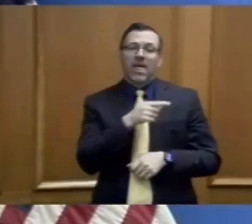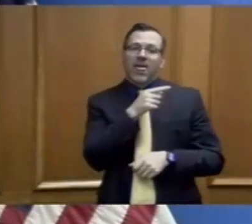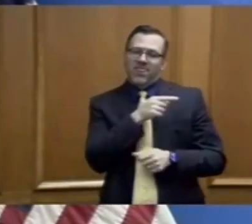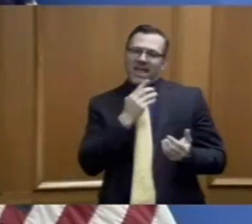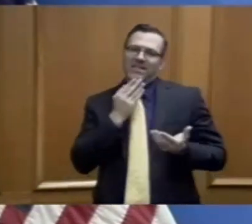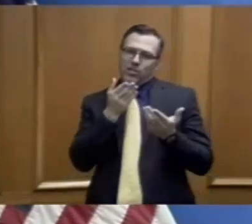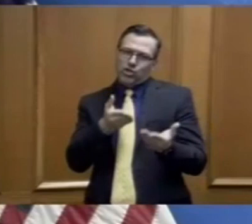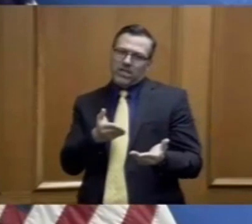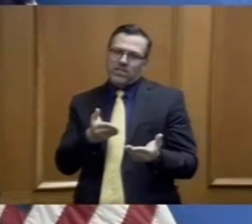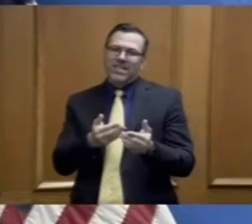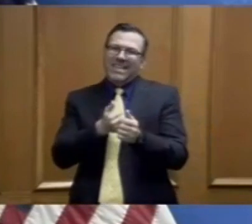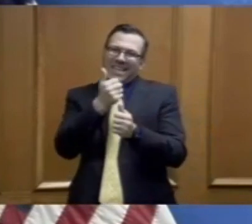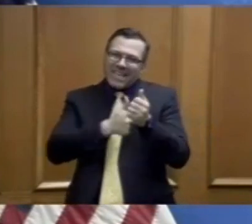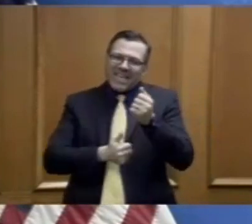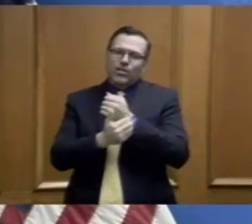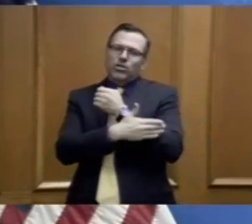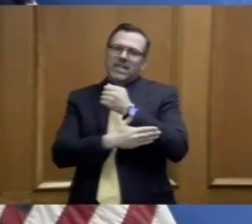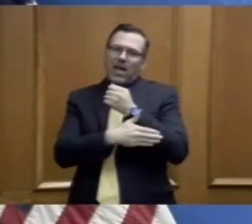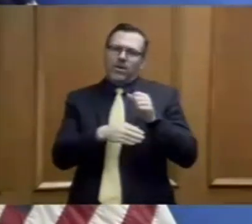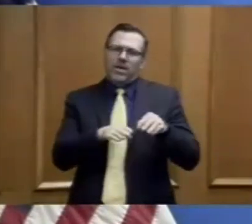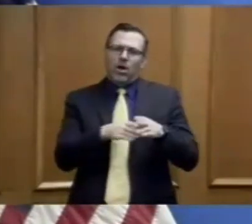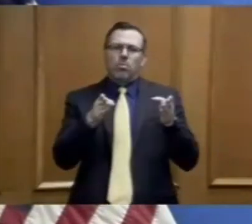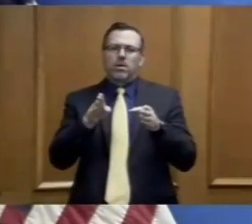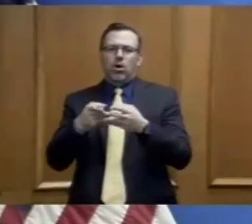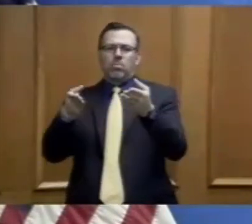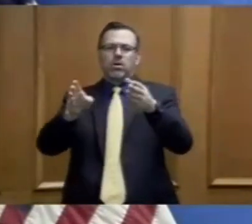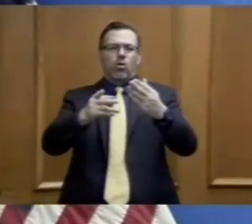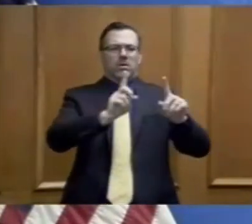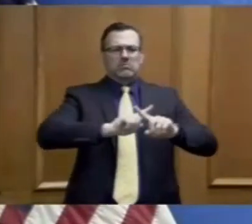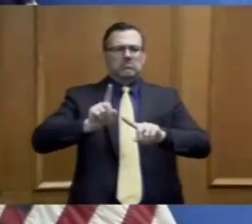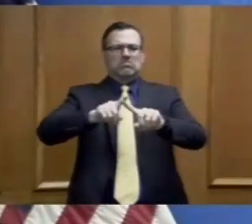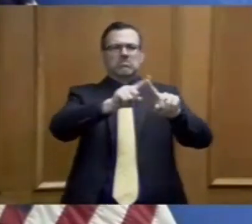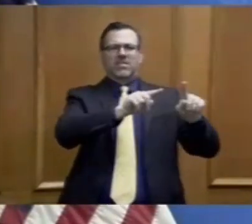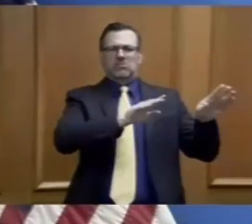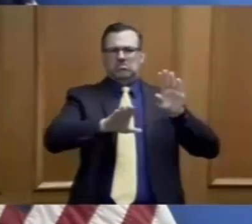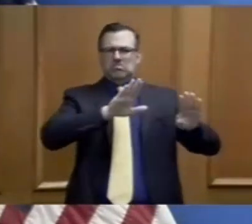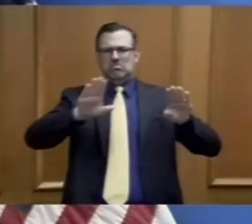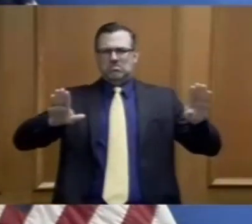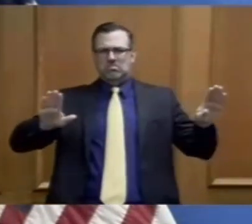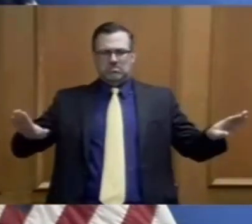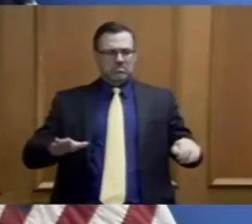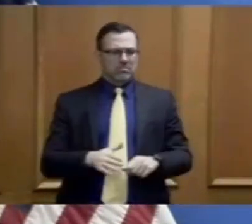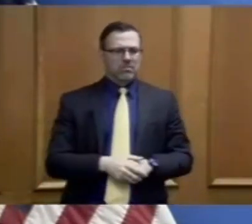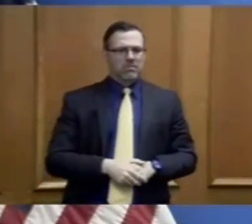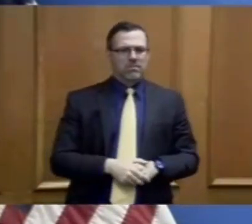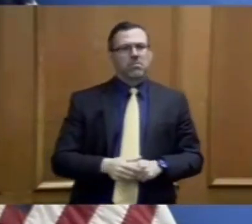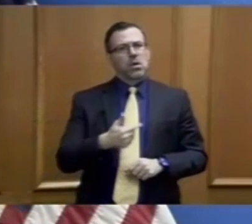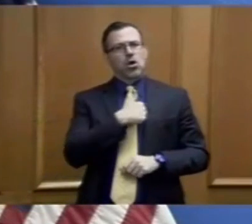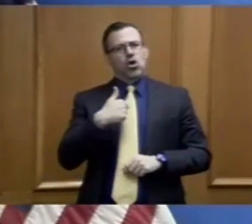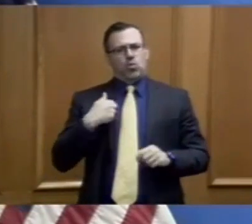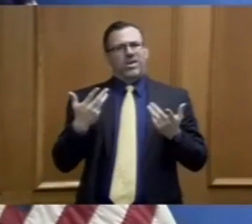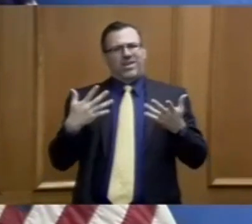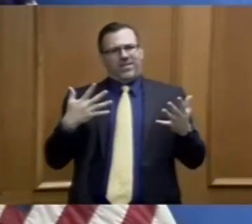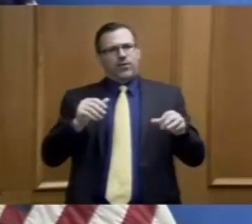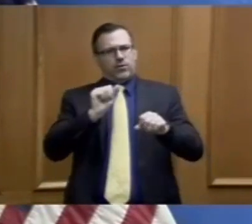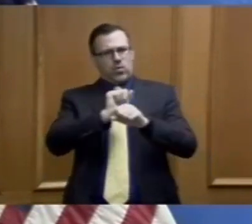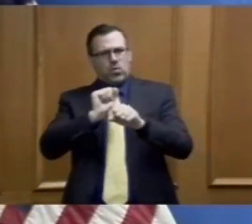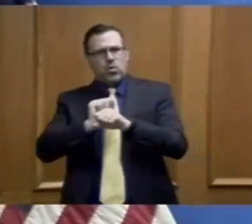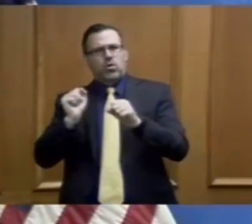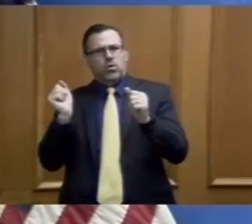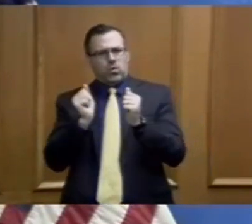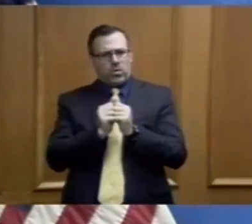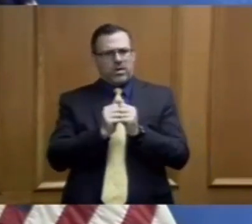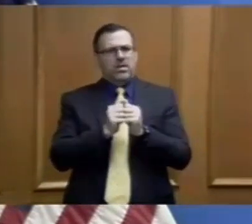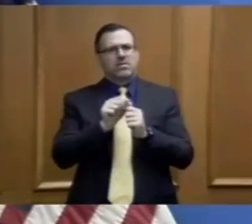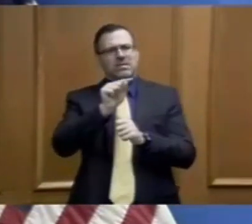suggested a county-by-county approach. We've also been working with the Tennessee Medical Association in our opening plan,